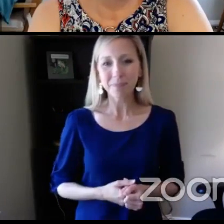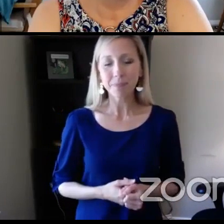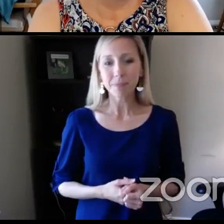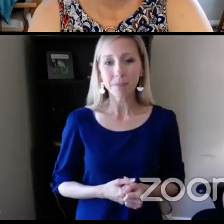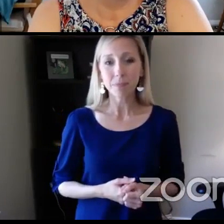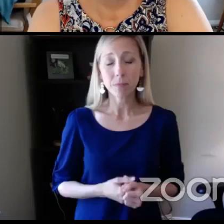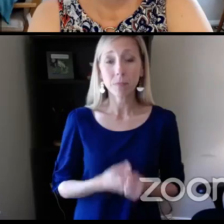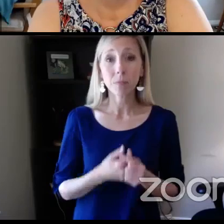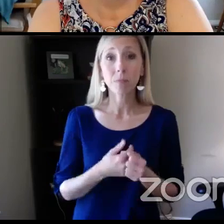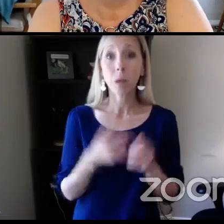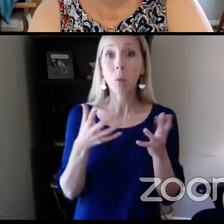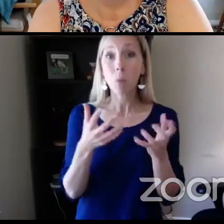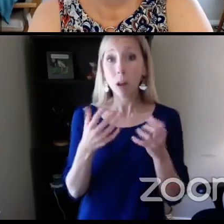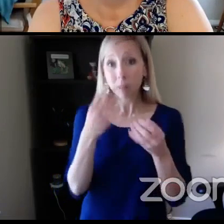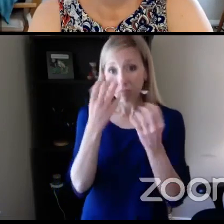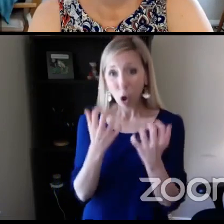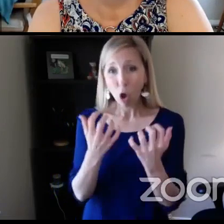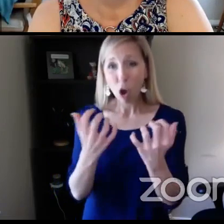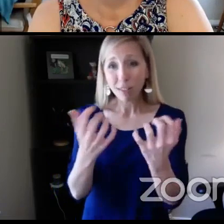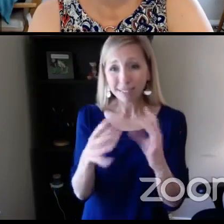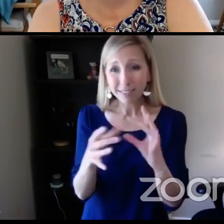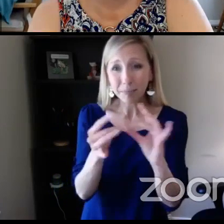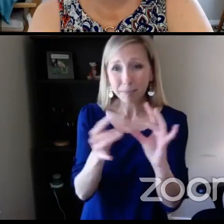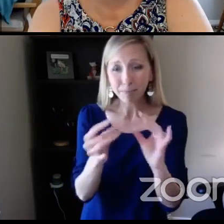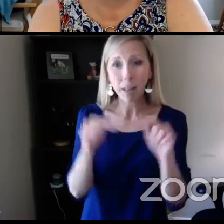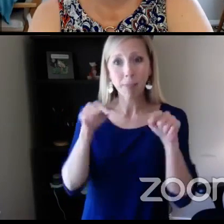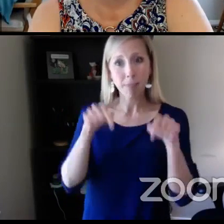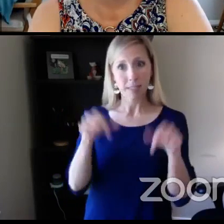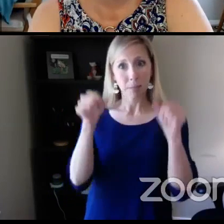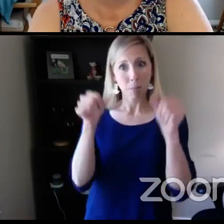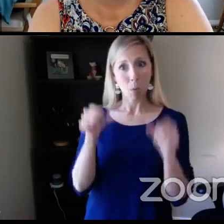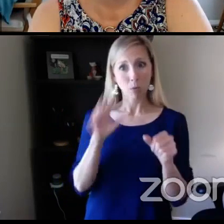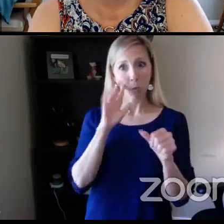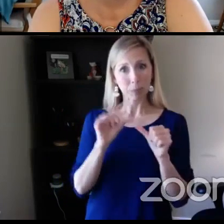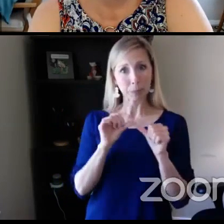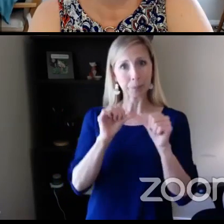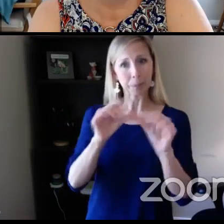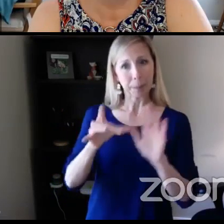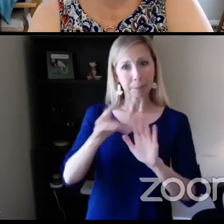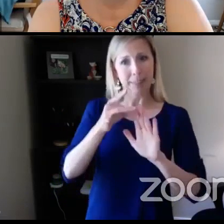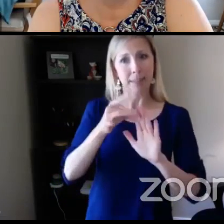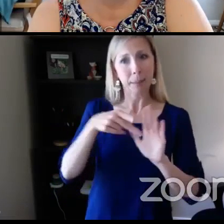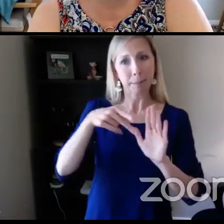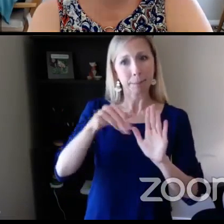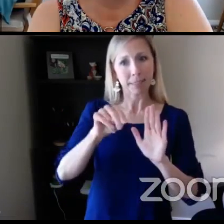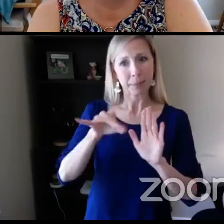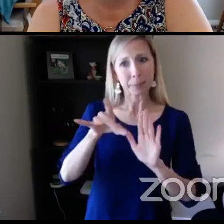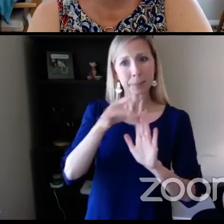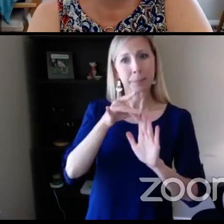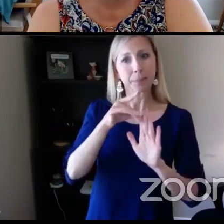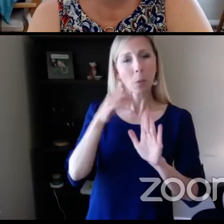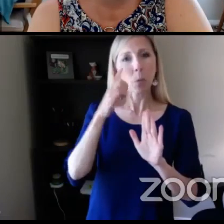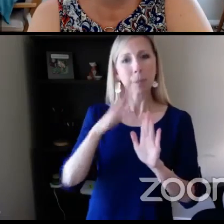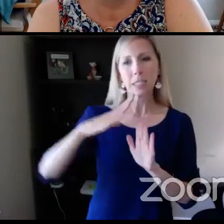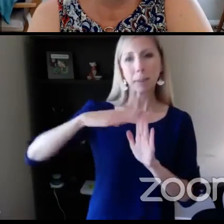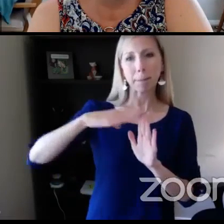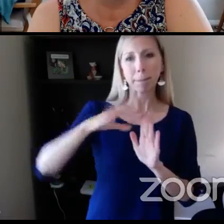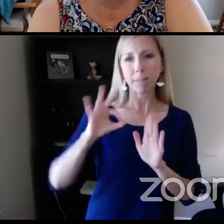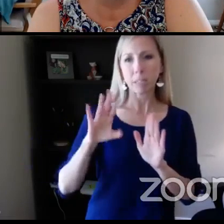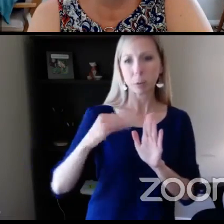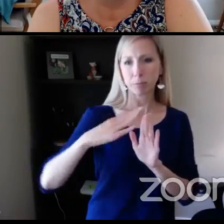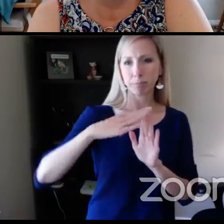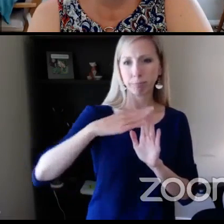As I want to mention to our audience, this post will stay pinned to the top of our Facebook page all month